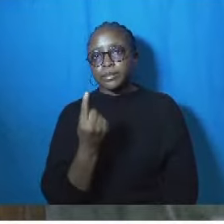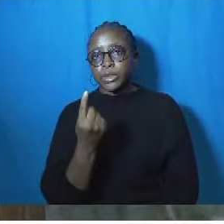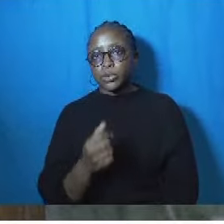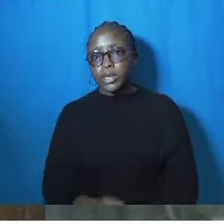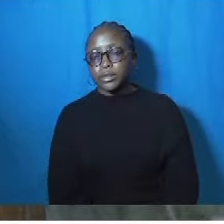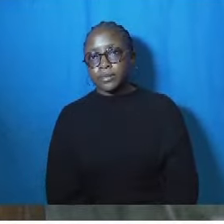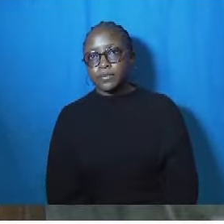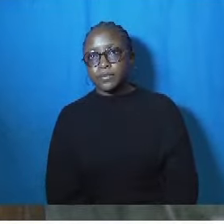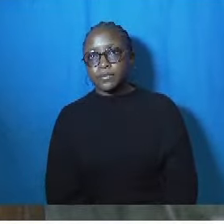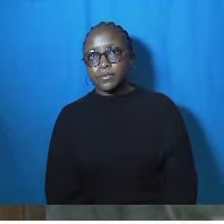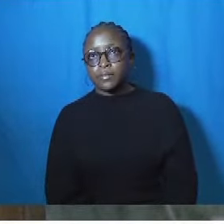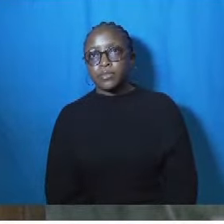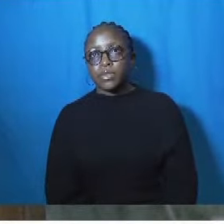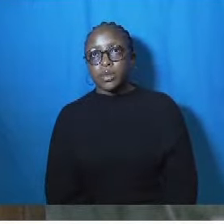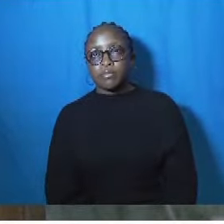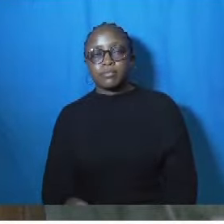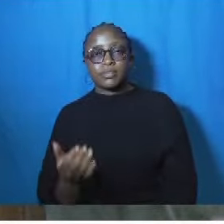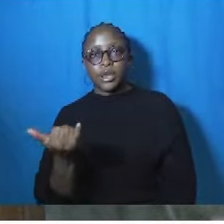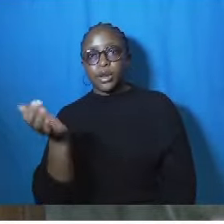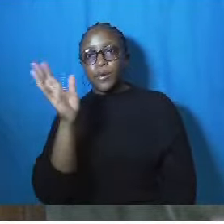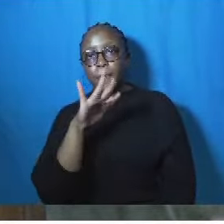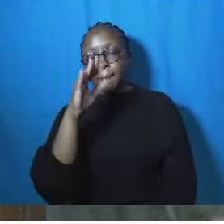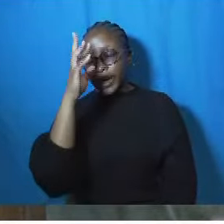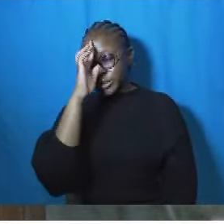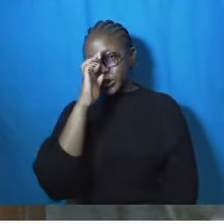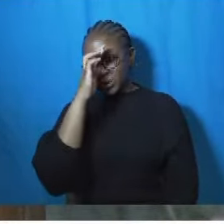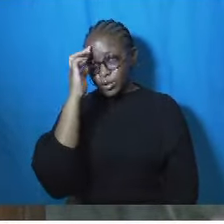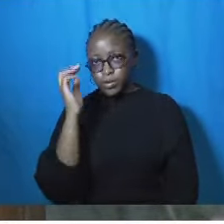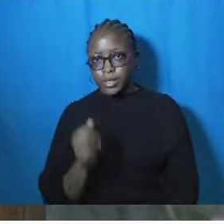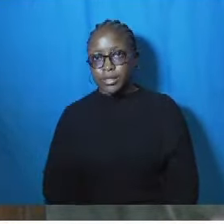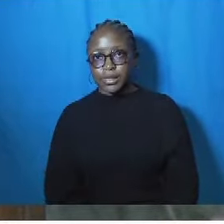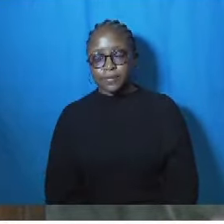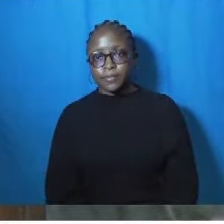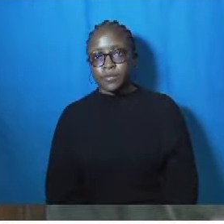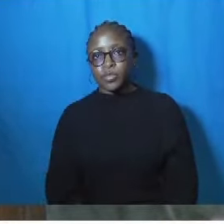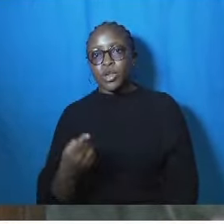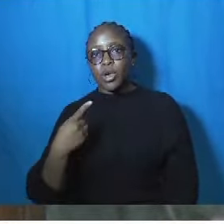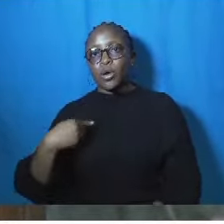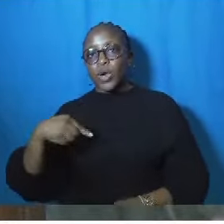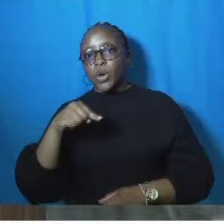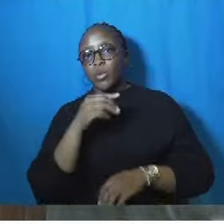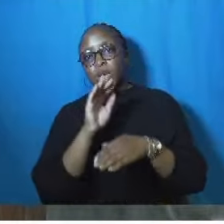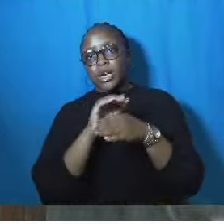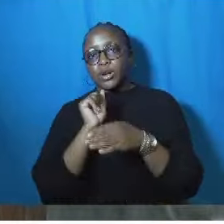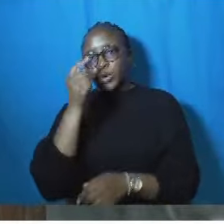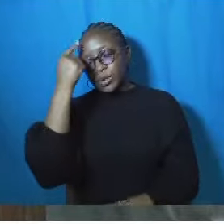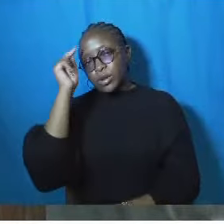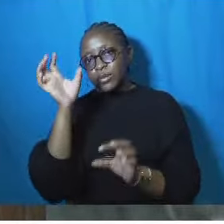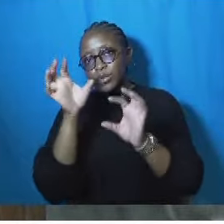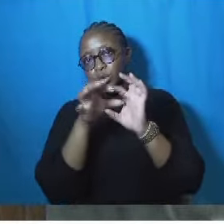Back to Romans. We are called for unity for the glory of God.